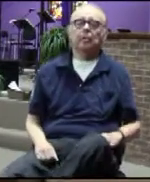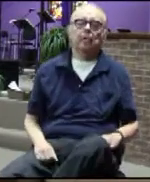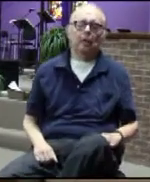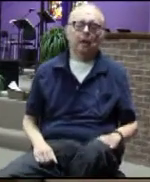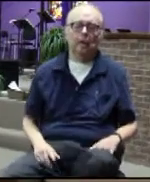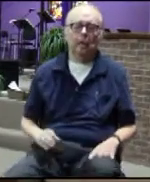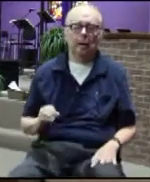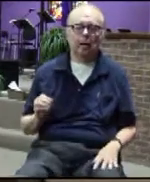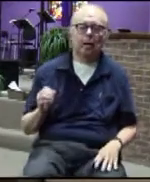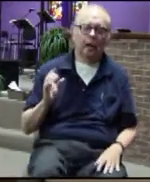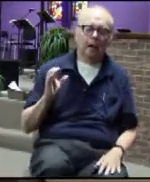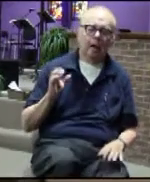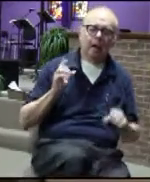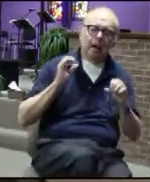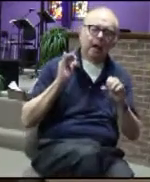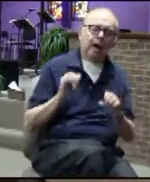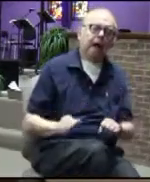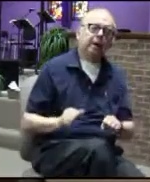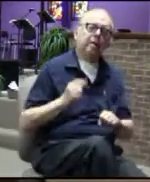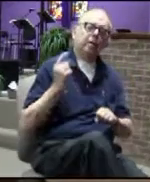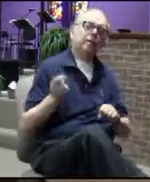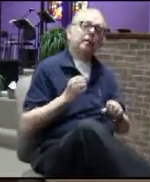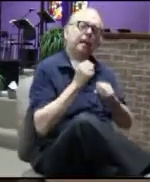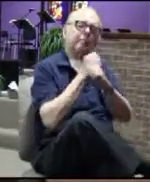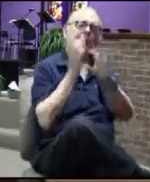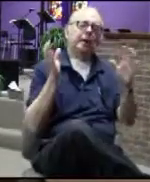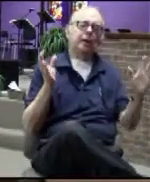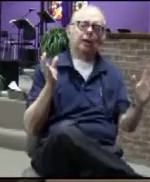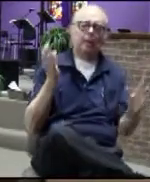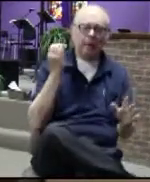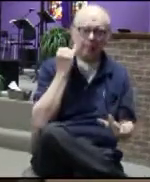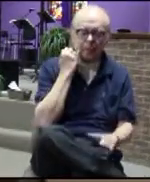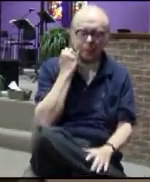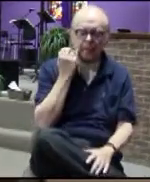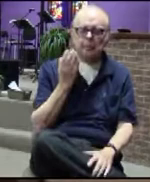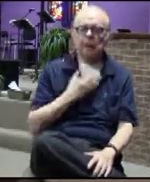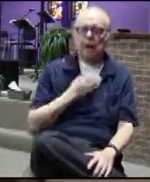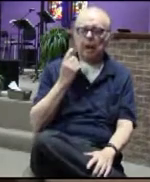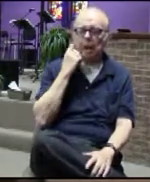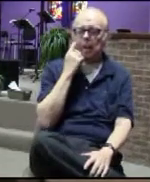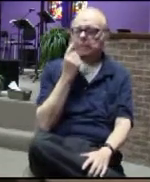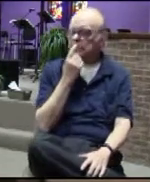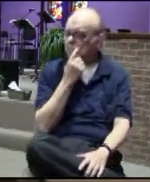oh I can only imagine if my eyes